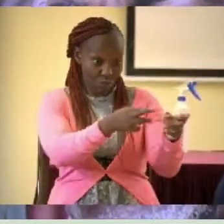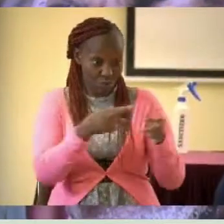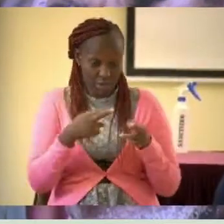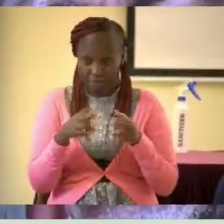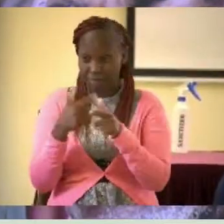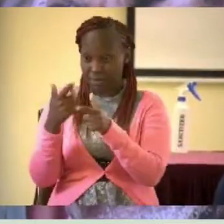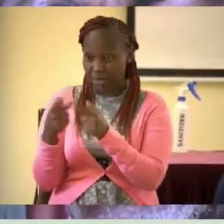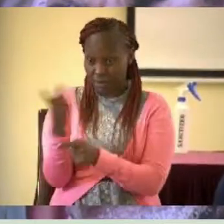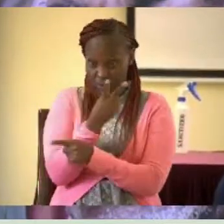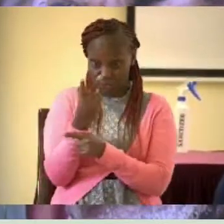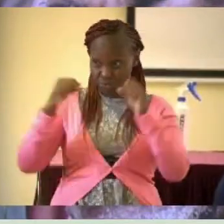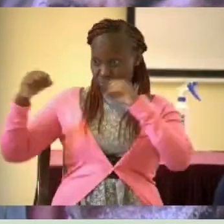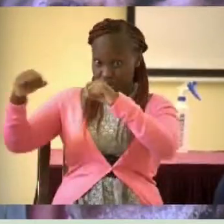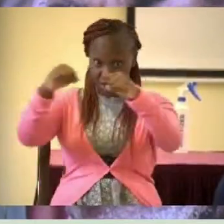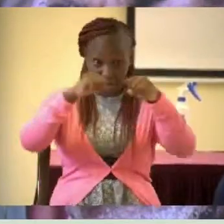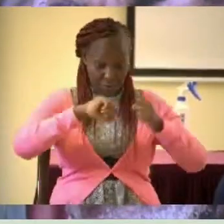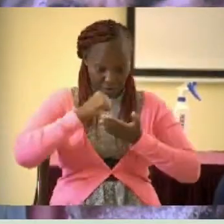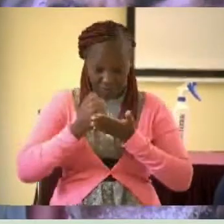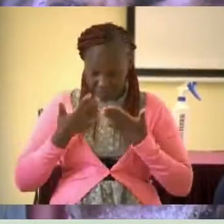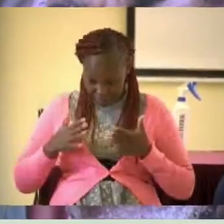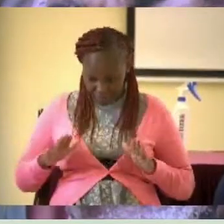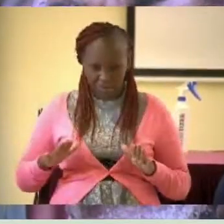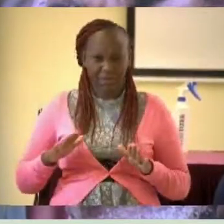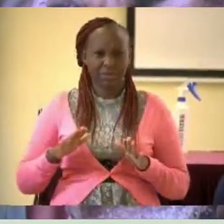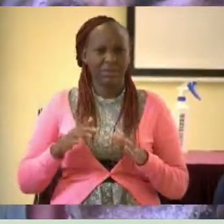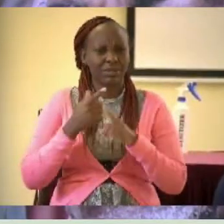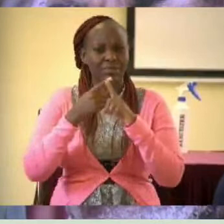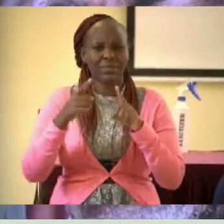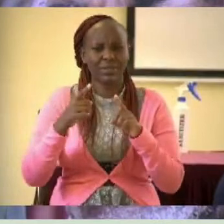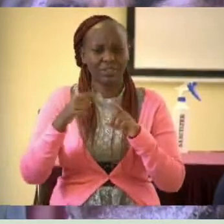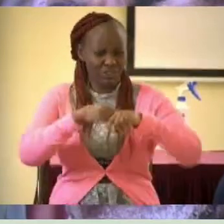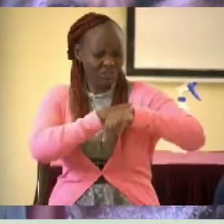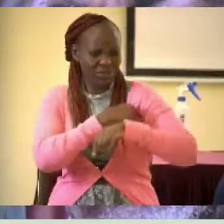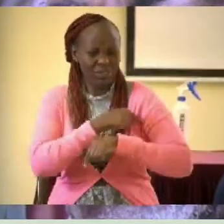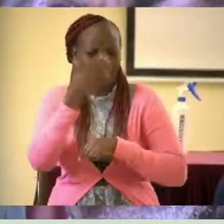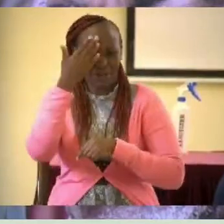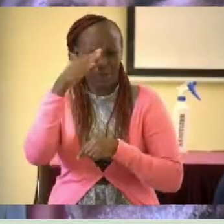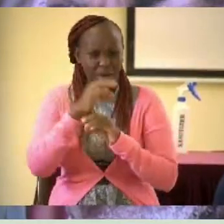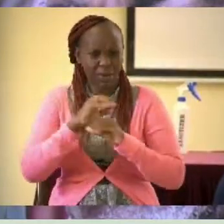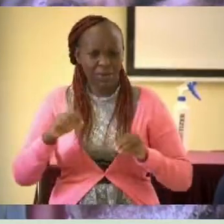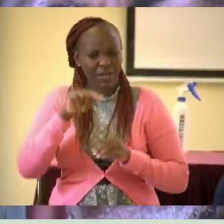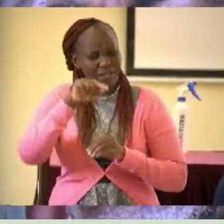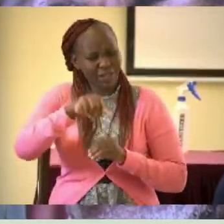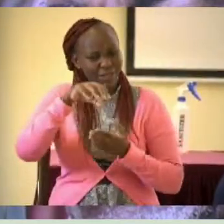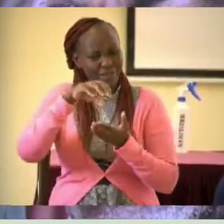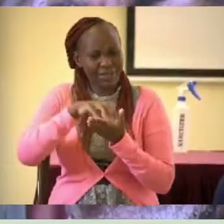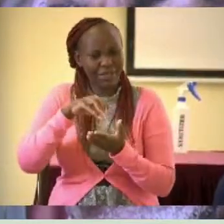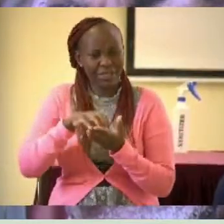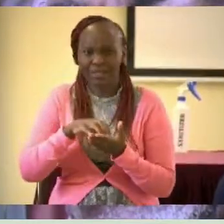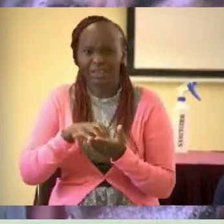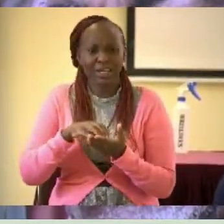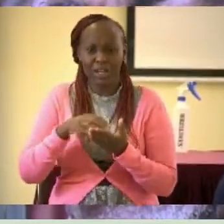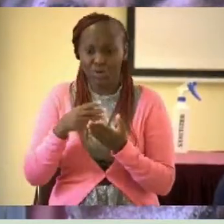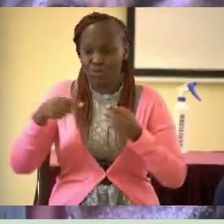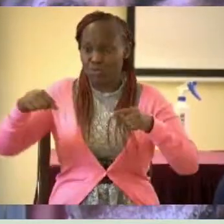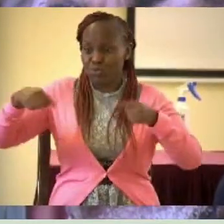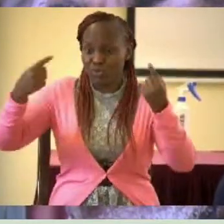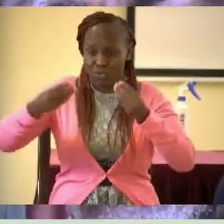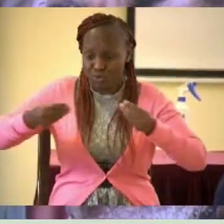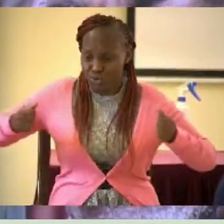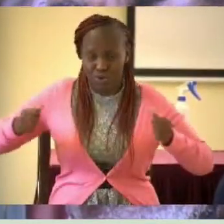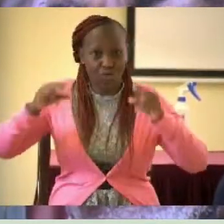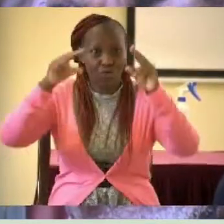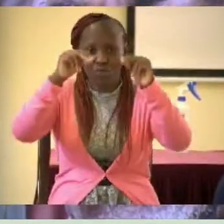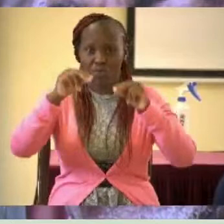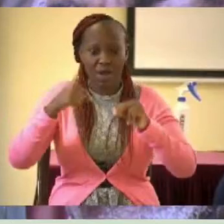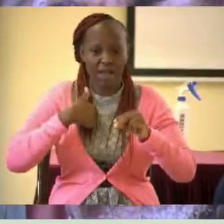office. He doesn't know, he's not aware that in such matters, he's not supposed even to mediate. He has